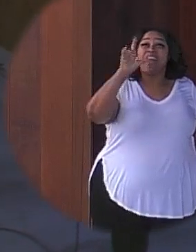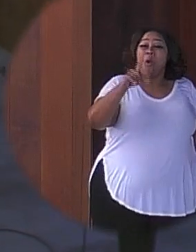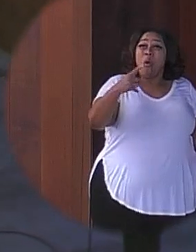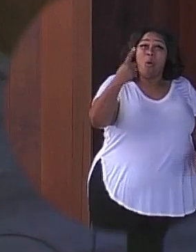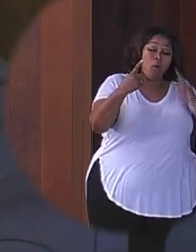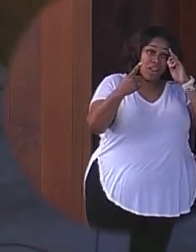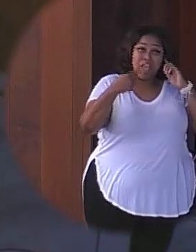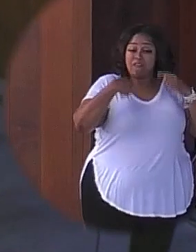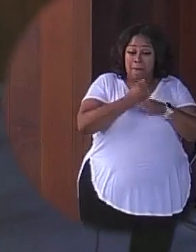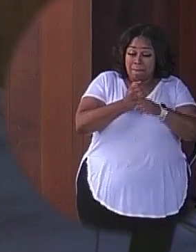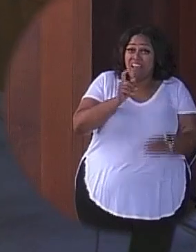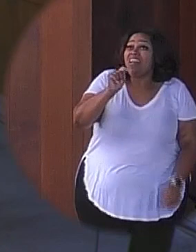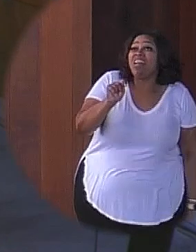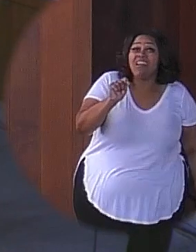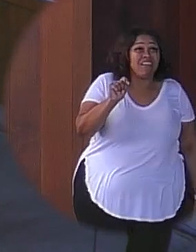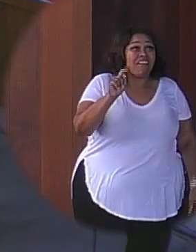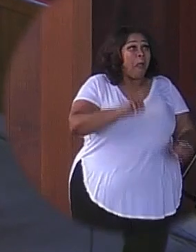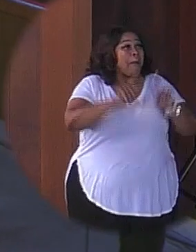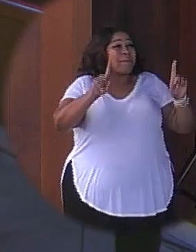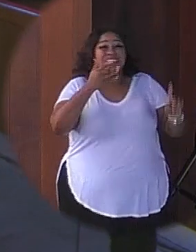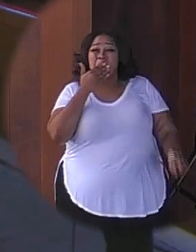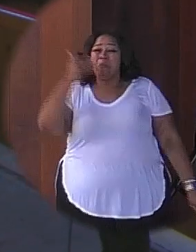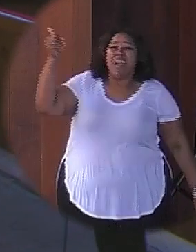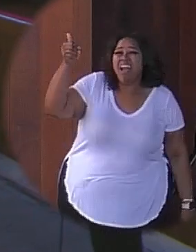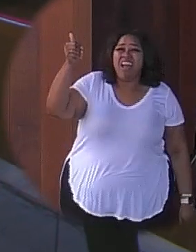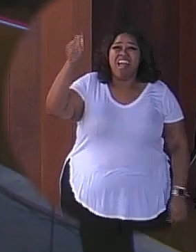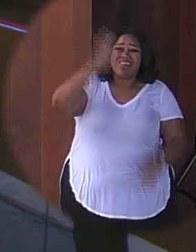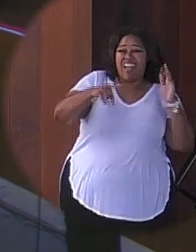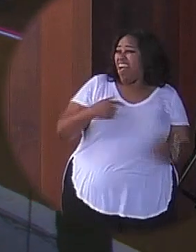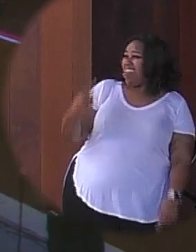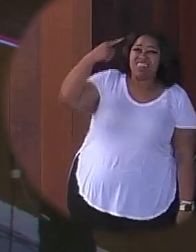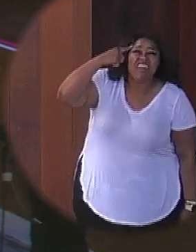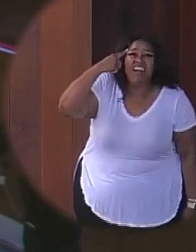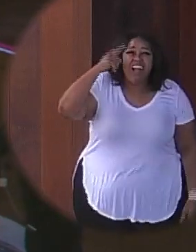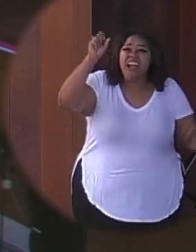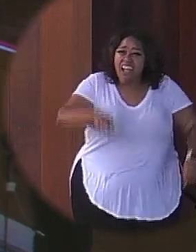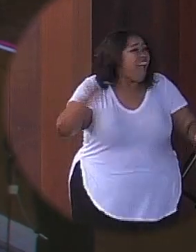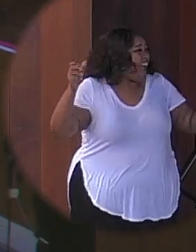only am I making it, but it's better than I thought it would be.